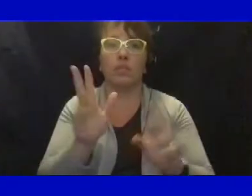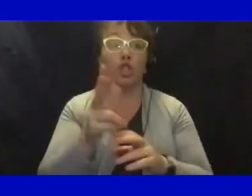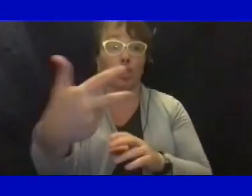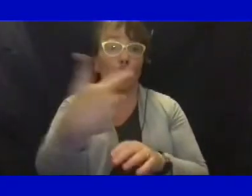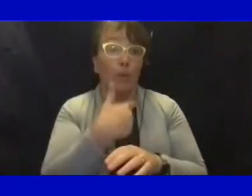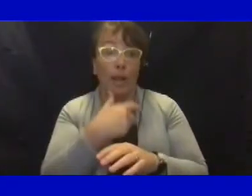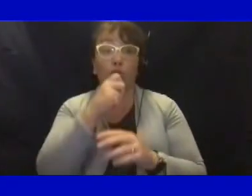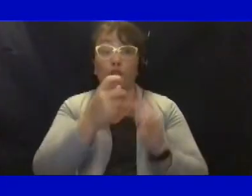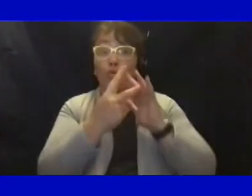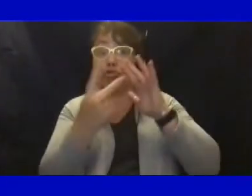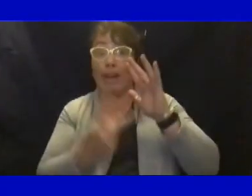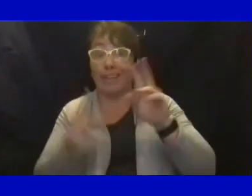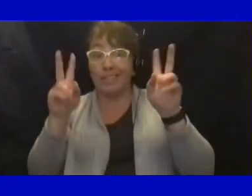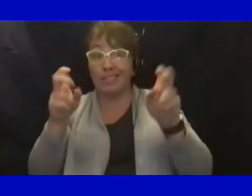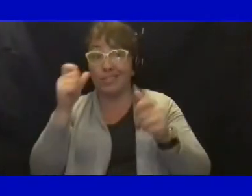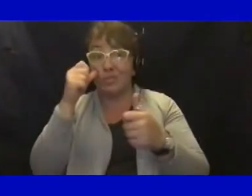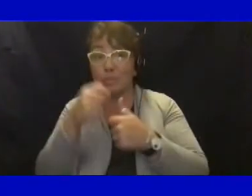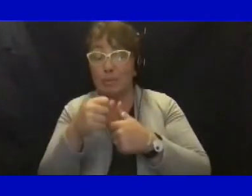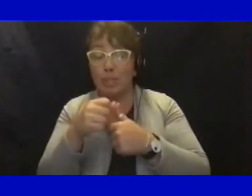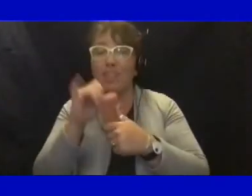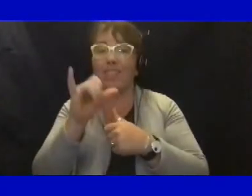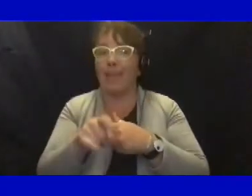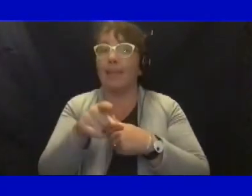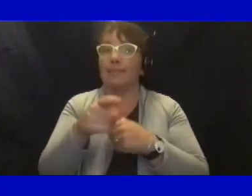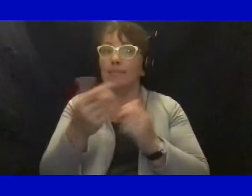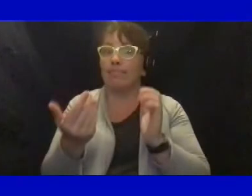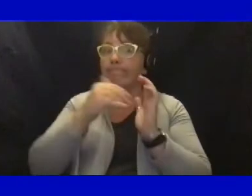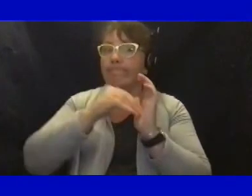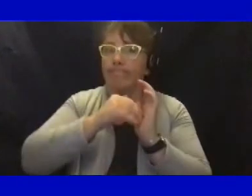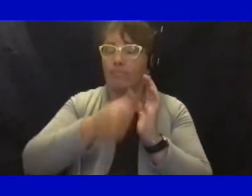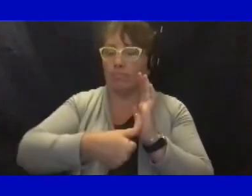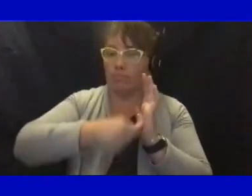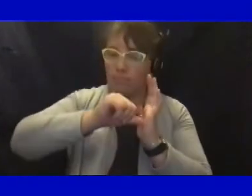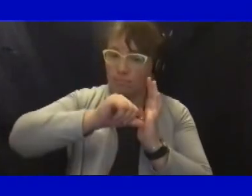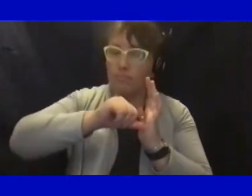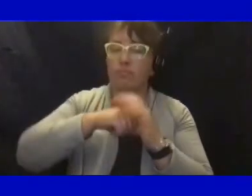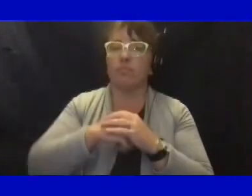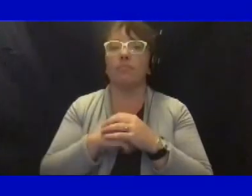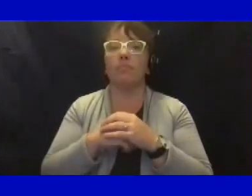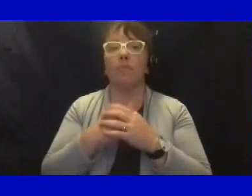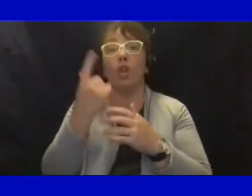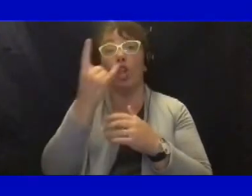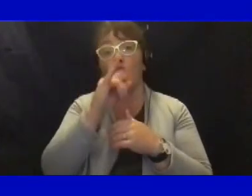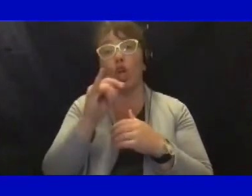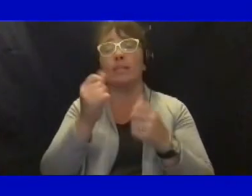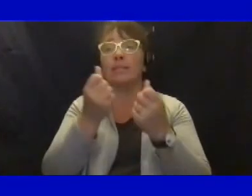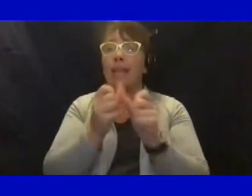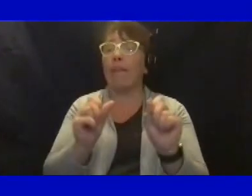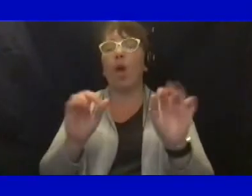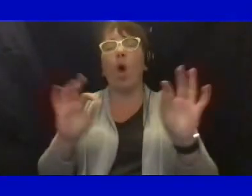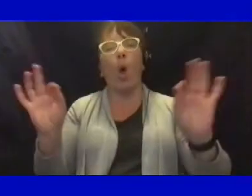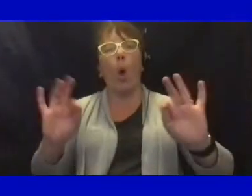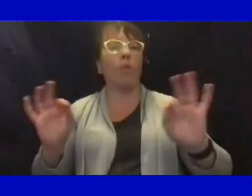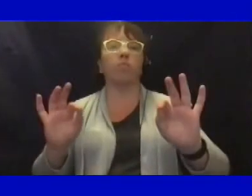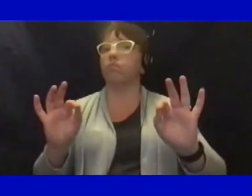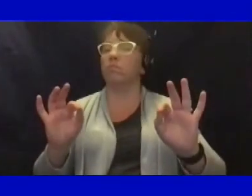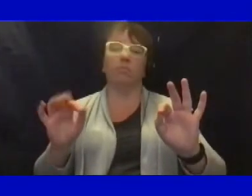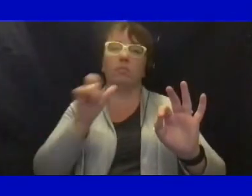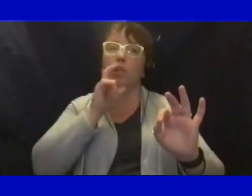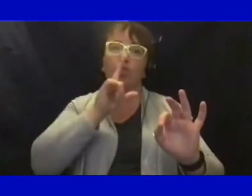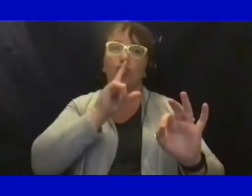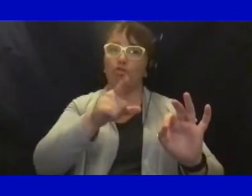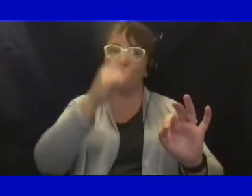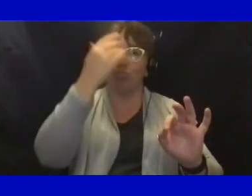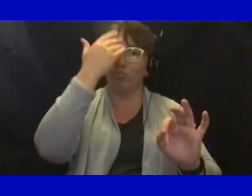from the experts that just because it looks safe to cross, you do not know what's on the other side. Culverts could